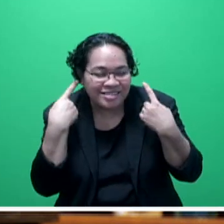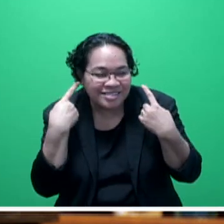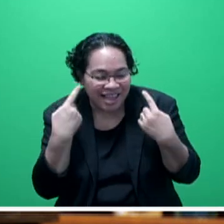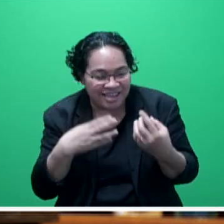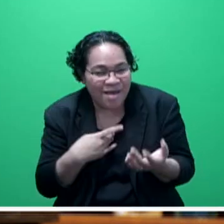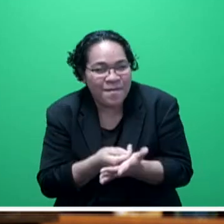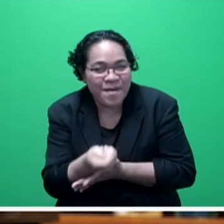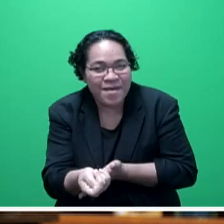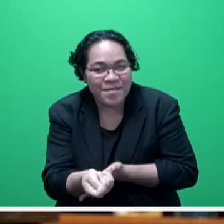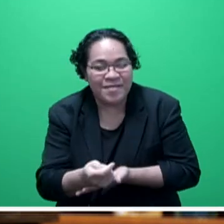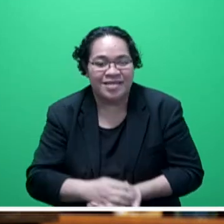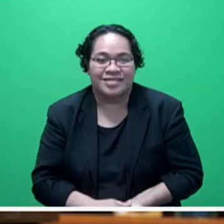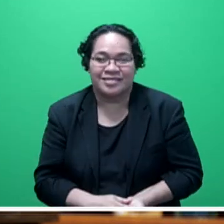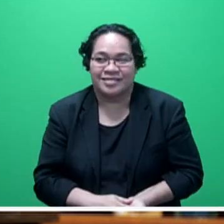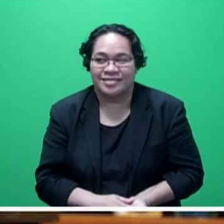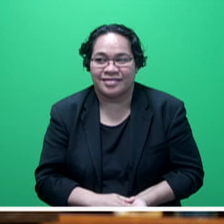payment.